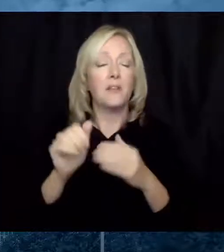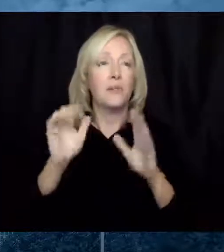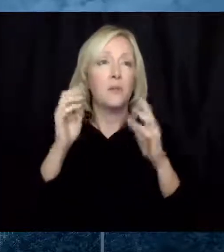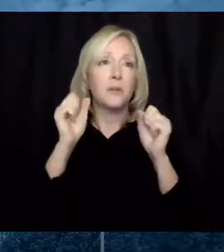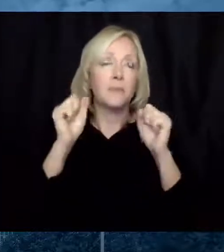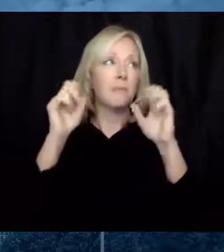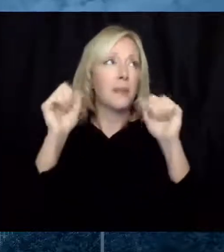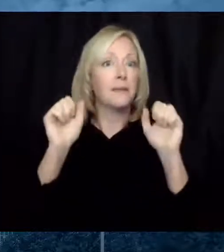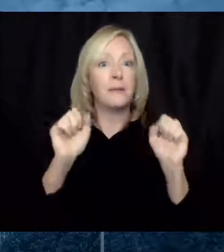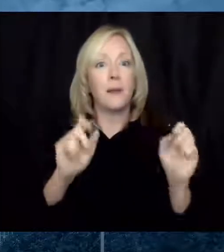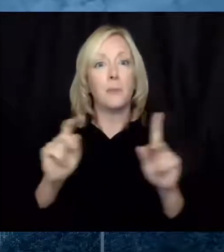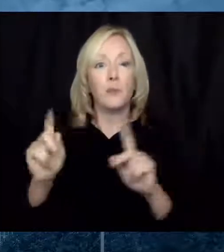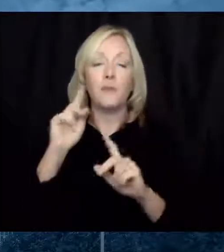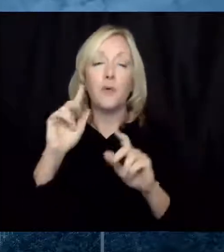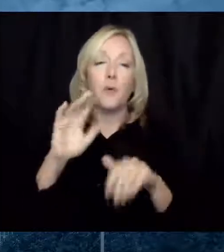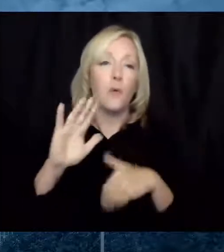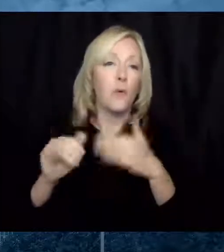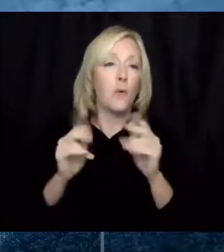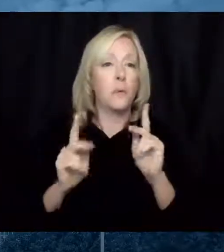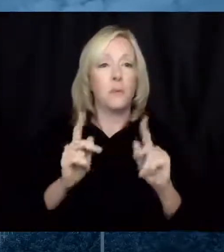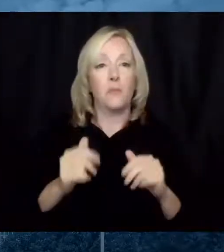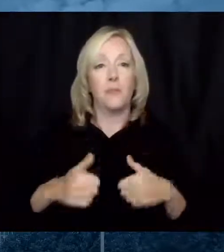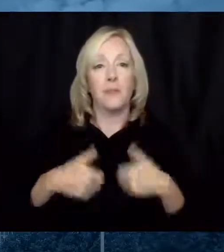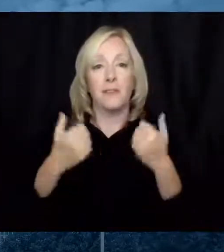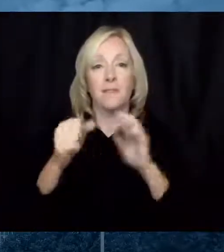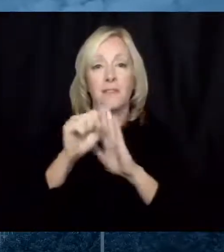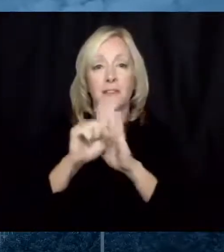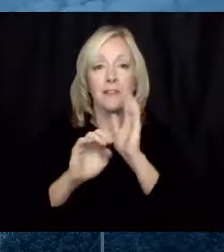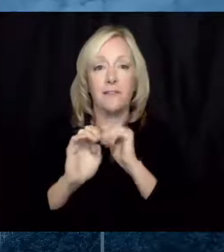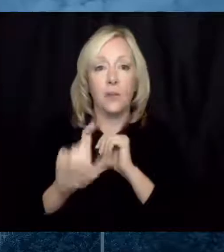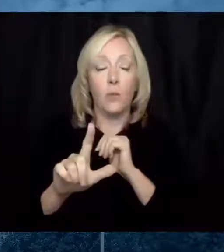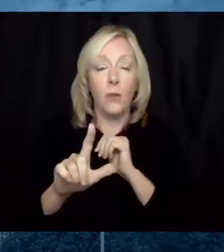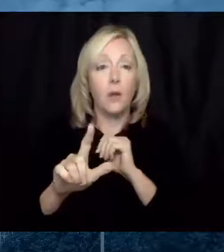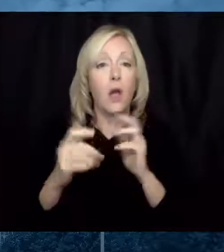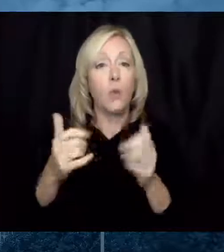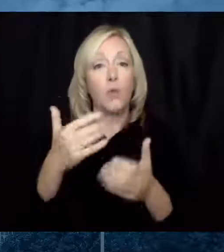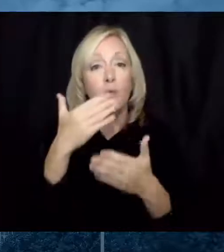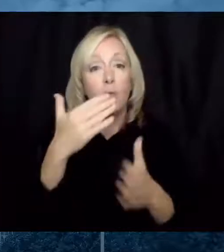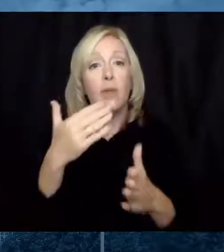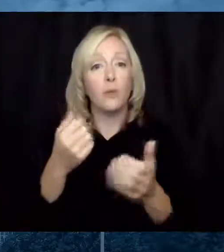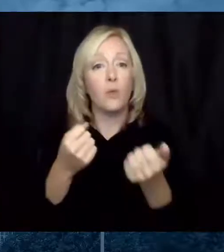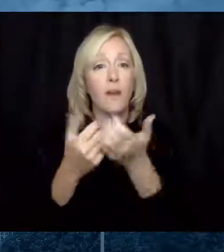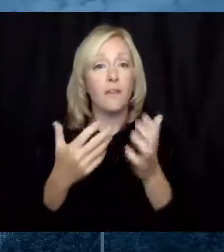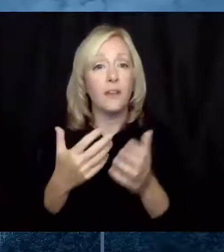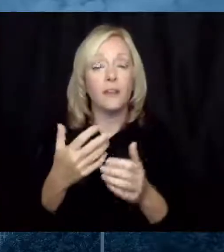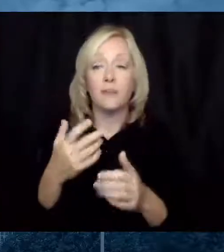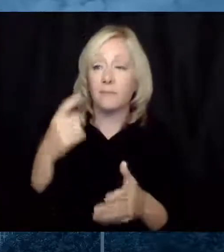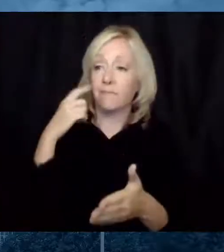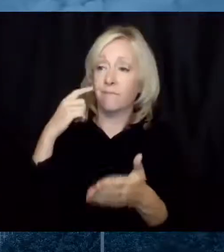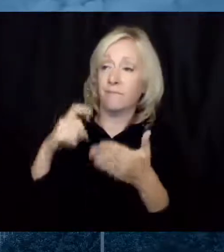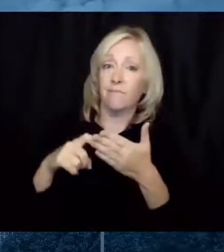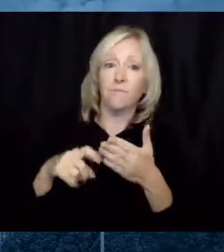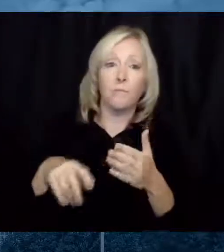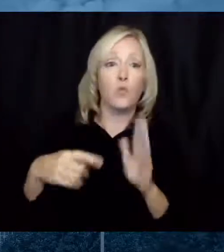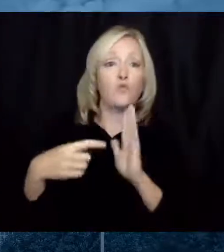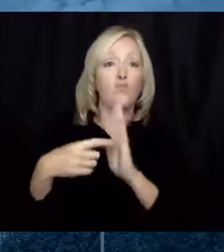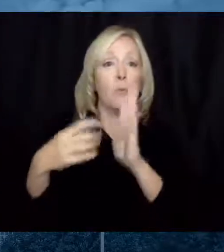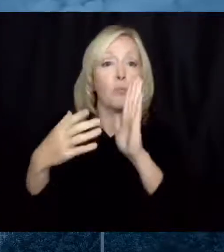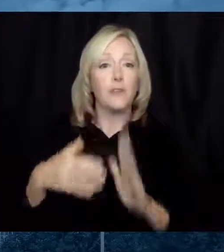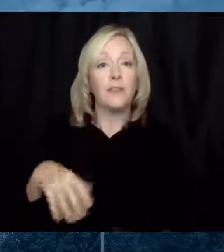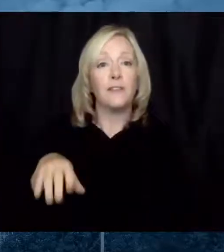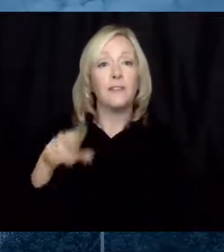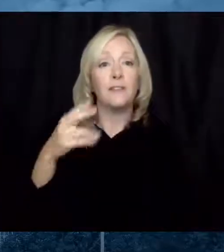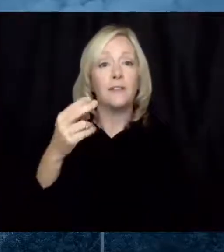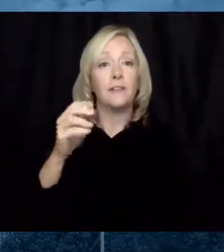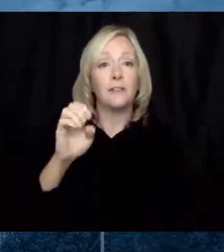all the advocates, particularly Representative Heffernan, for her. This